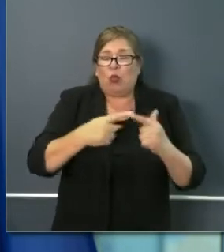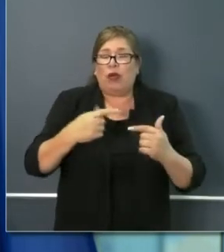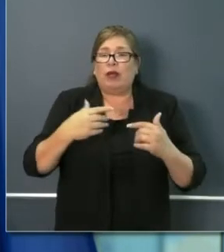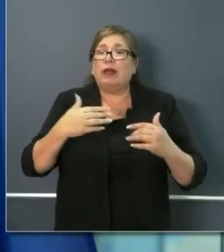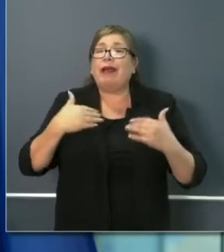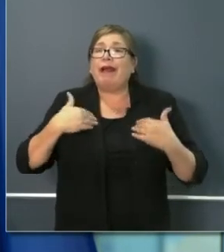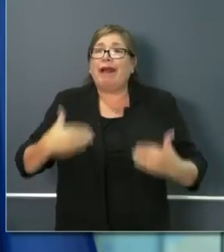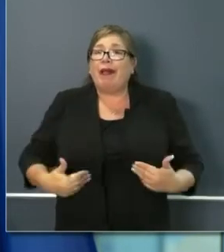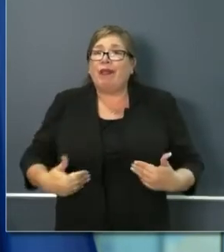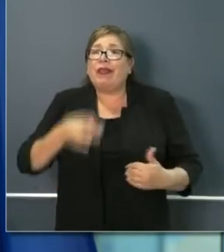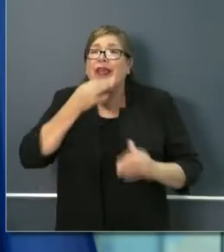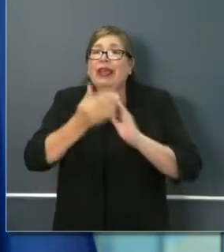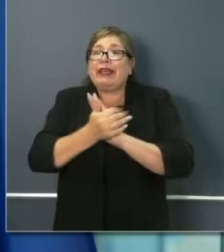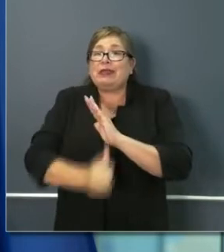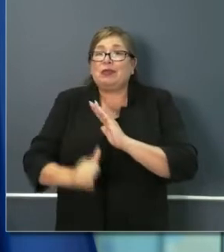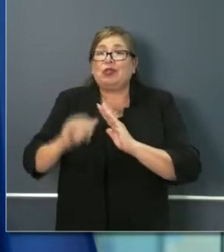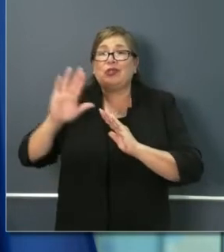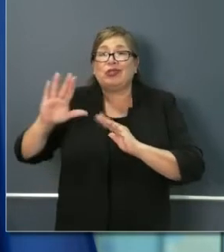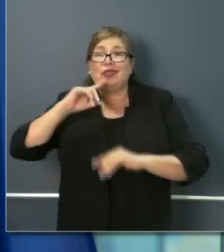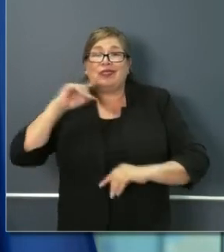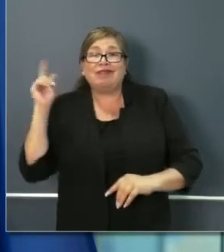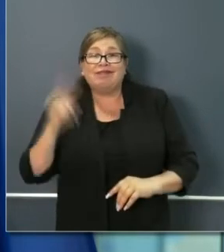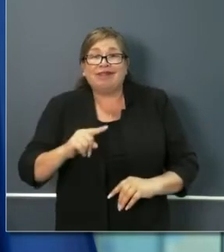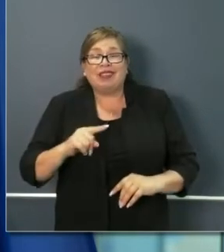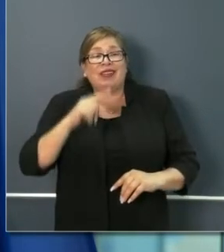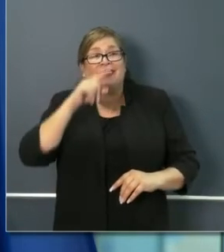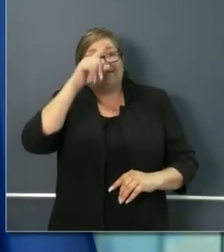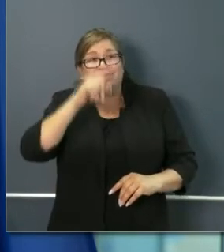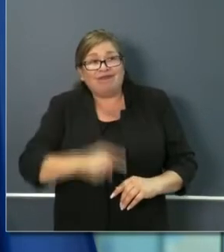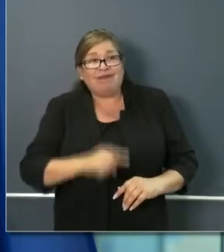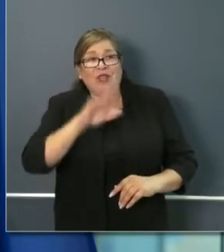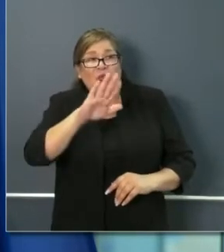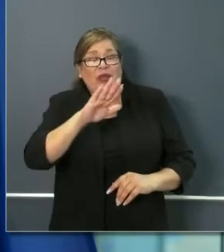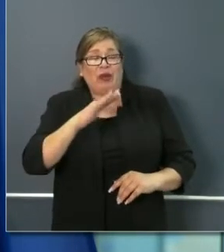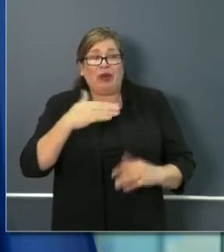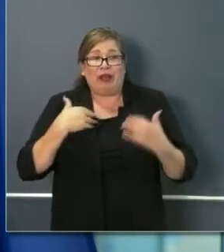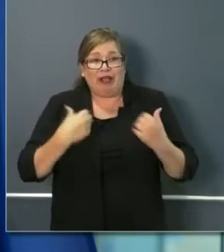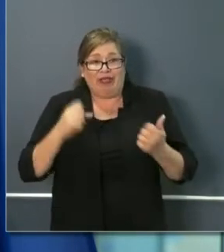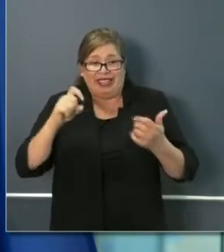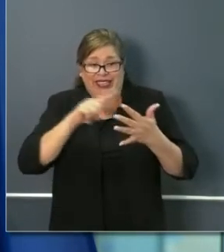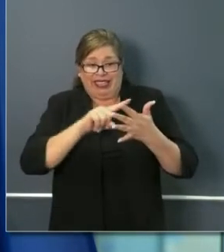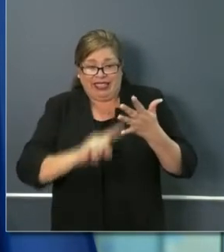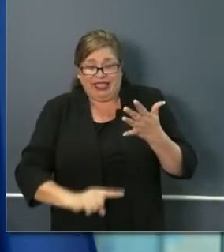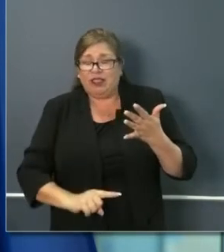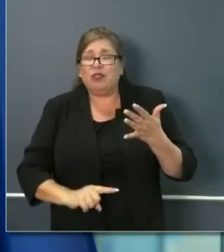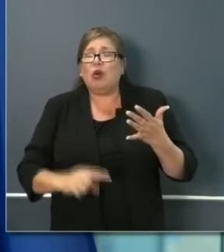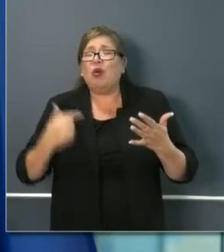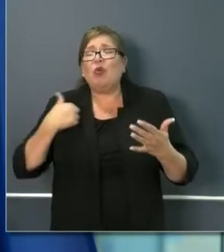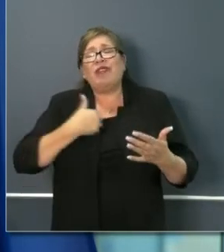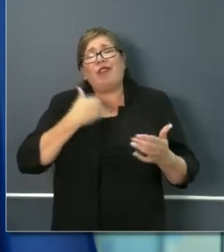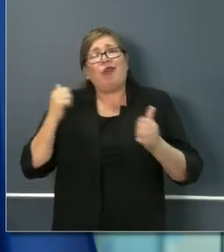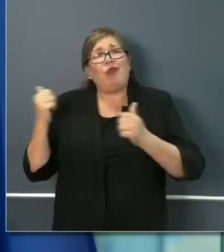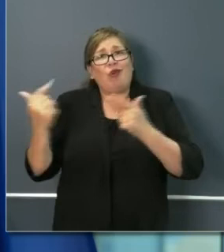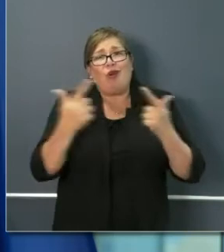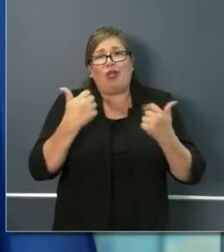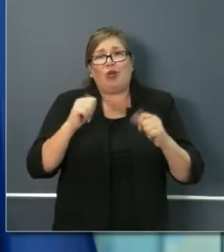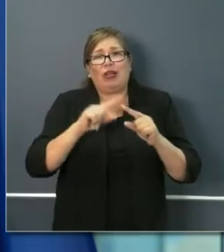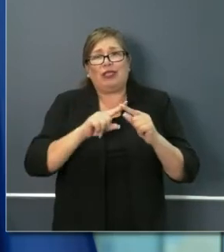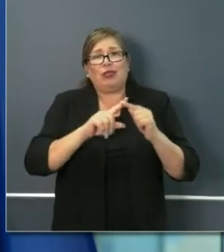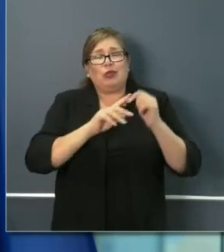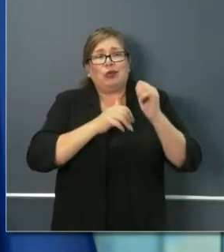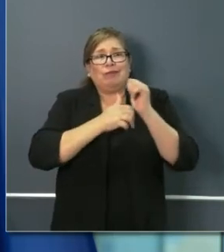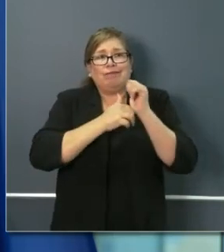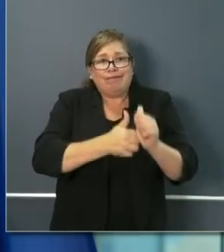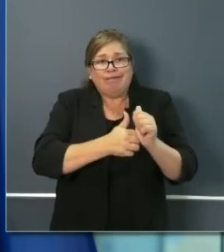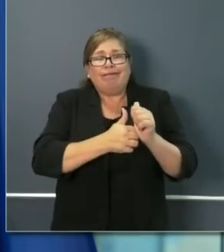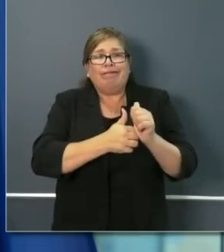of their membership in communities all up and down the state, and we're all trying in real time to accommodate